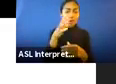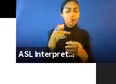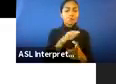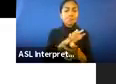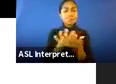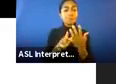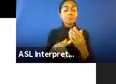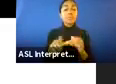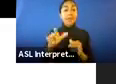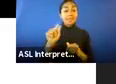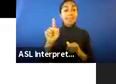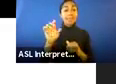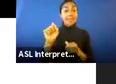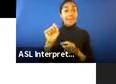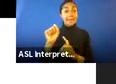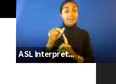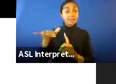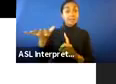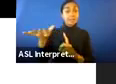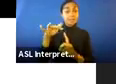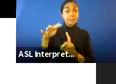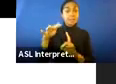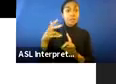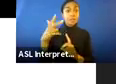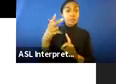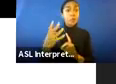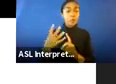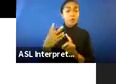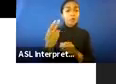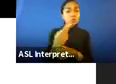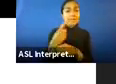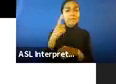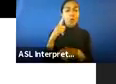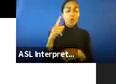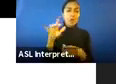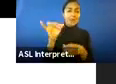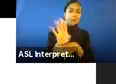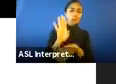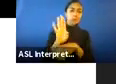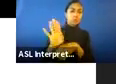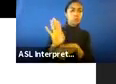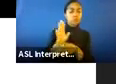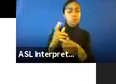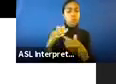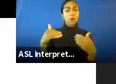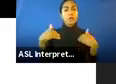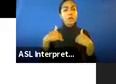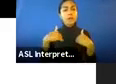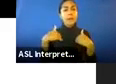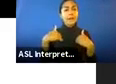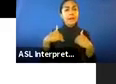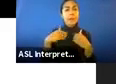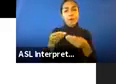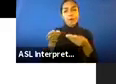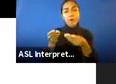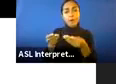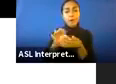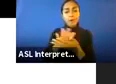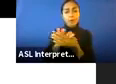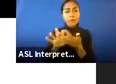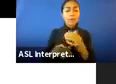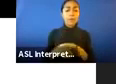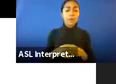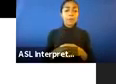are used for industrial crop or livestock cultivation. The acceleration of this destruction has meant that